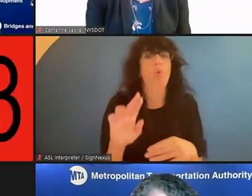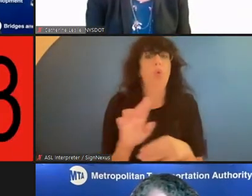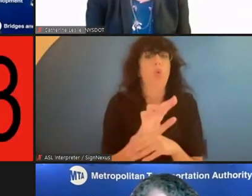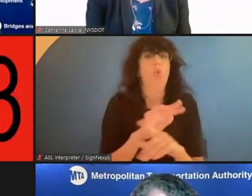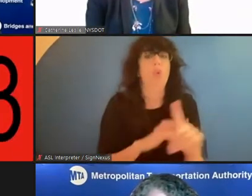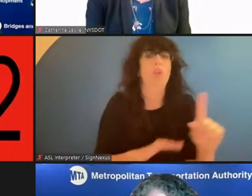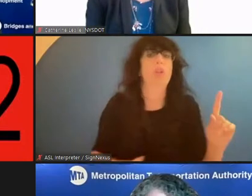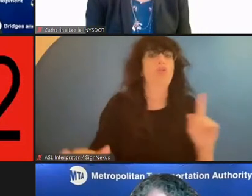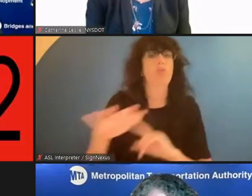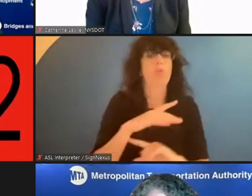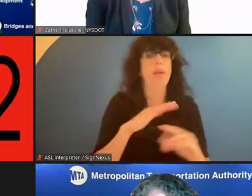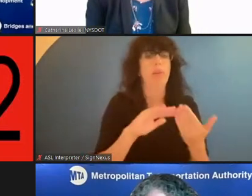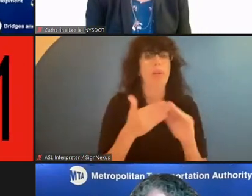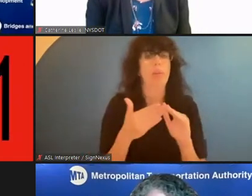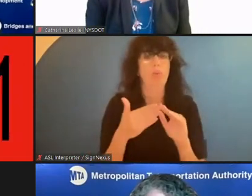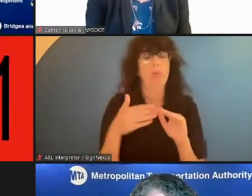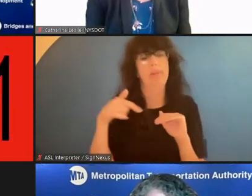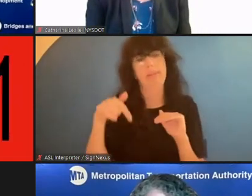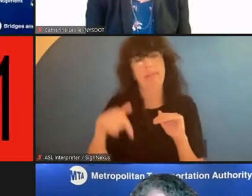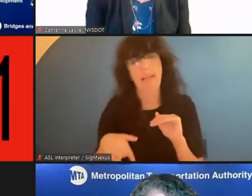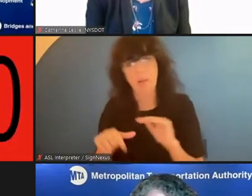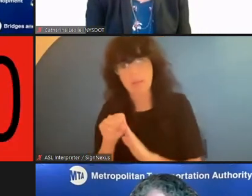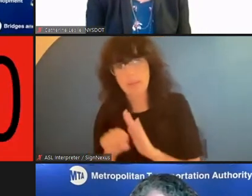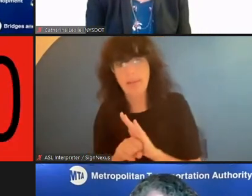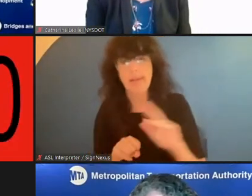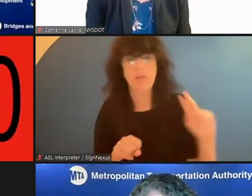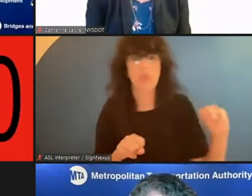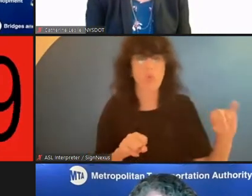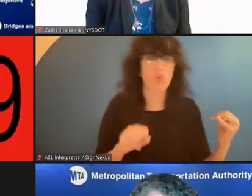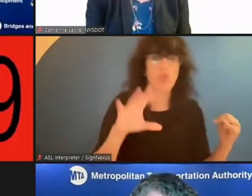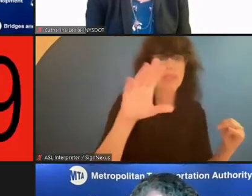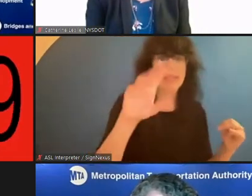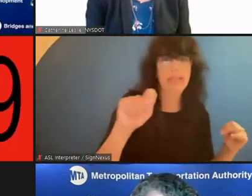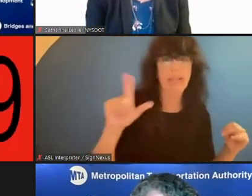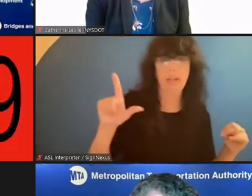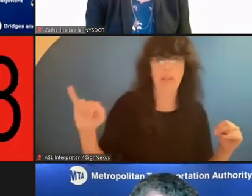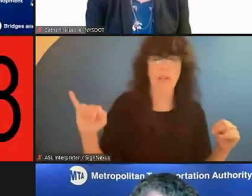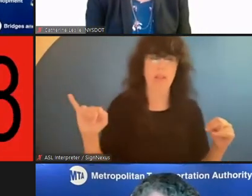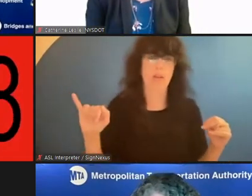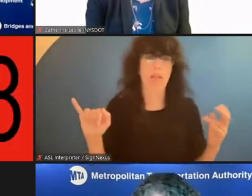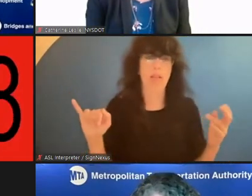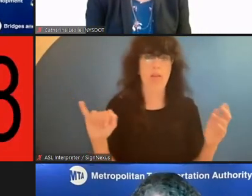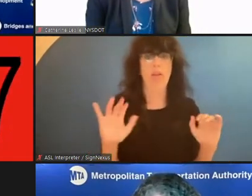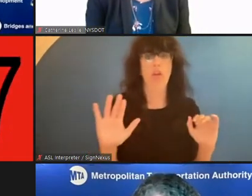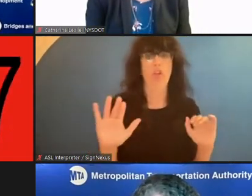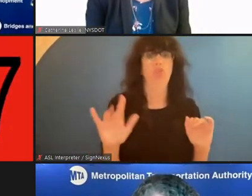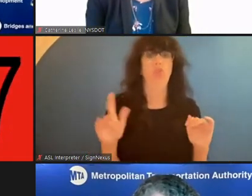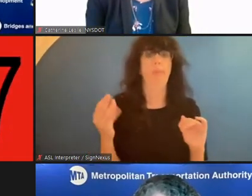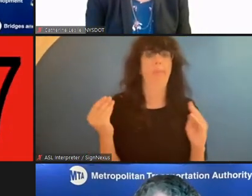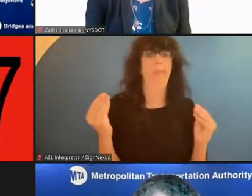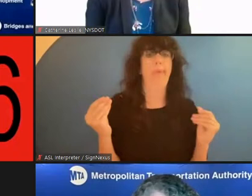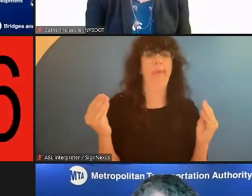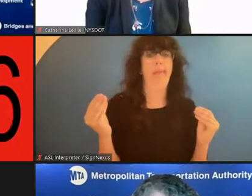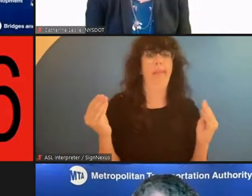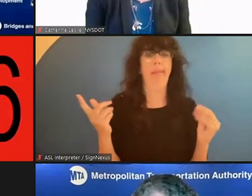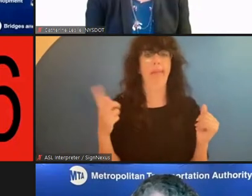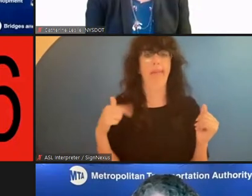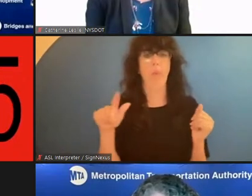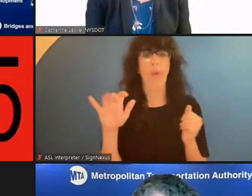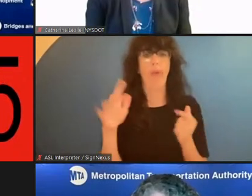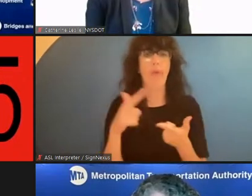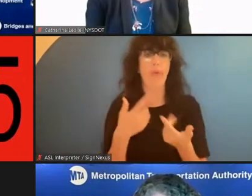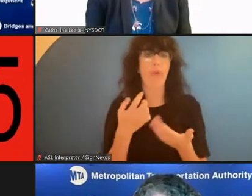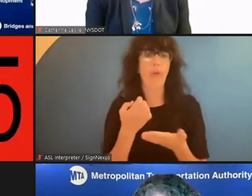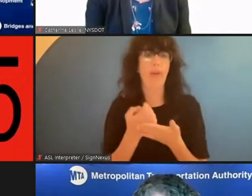communities downstate new jersey connecticut long island as your piggy bank we are the economic engine and